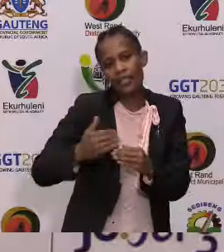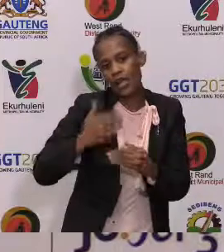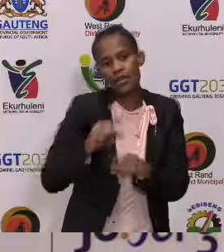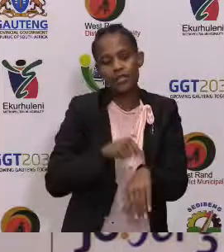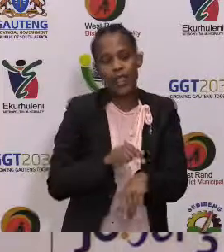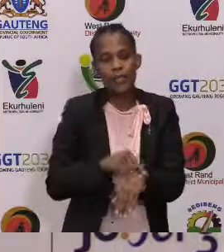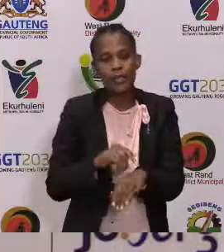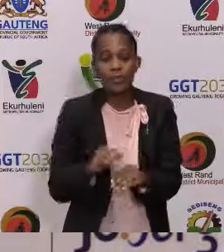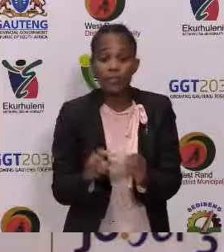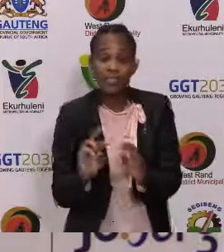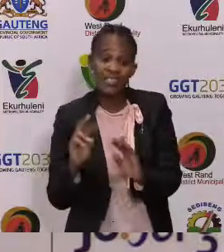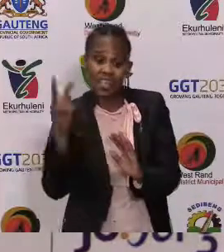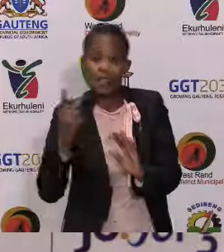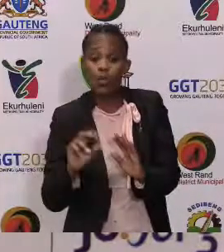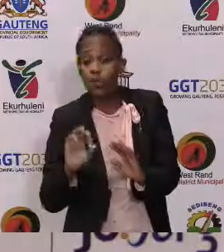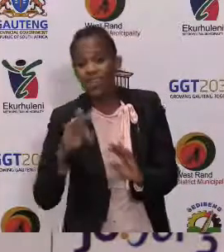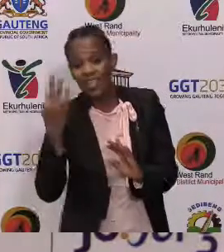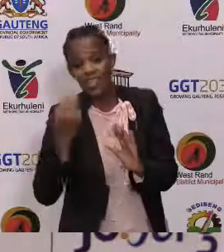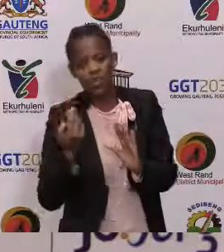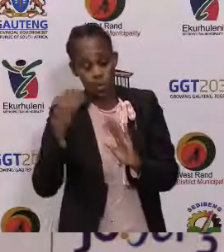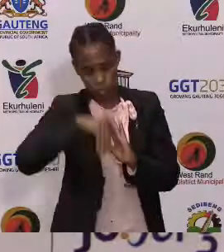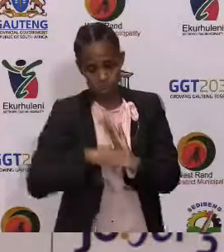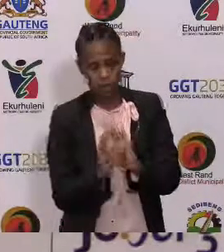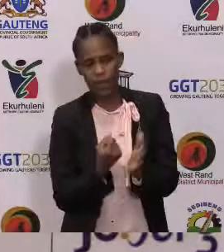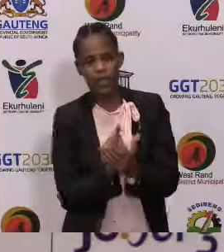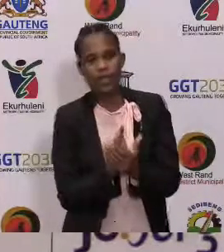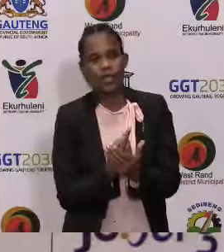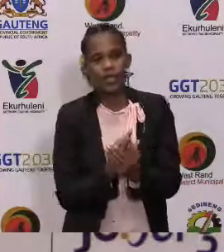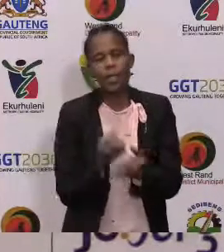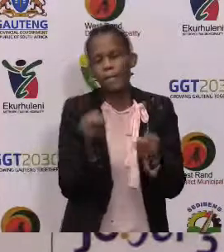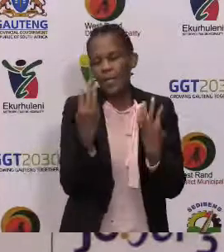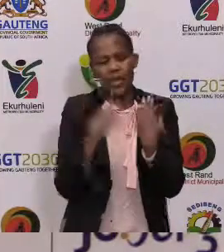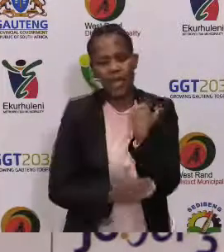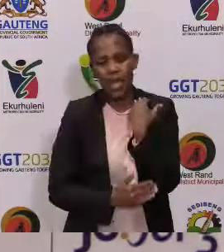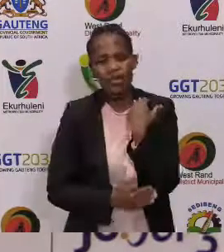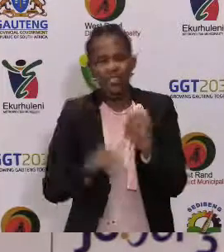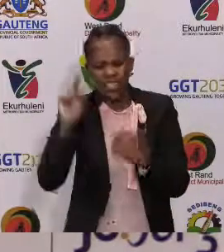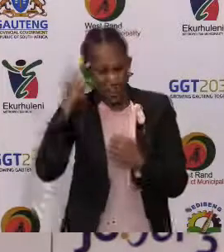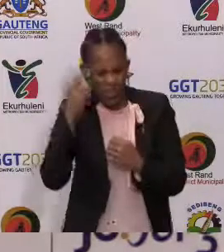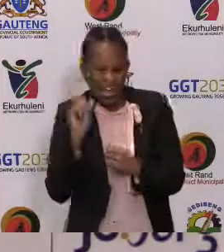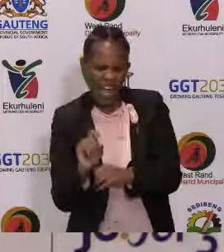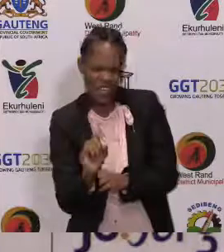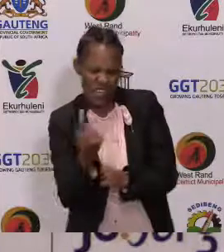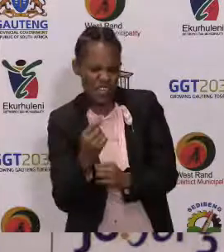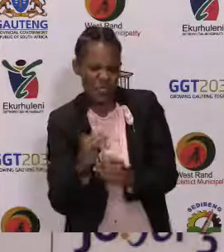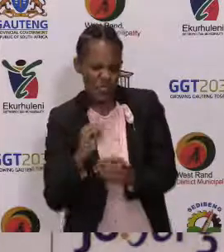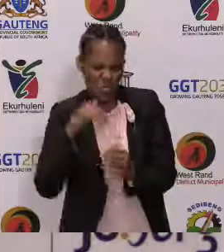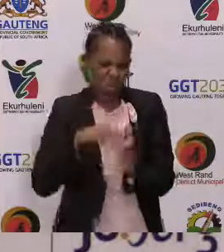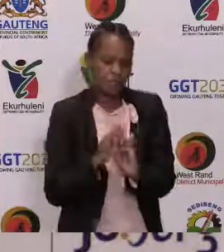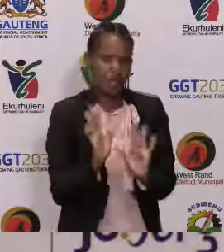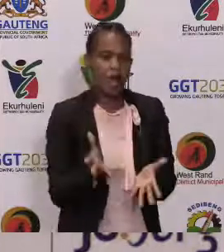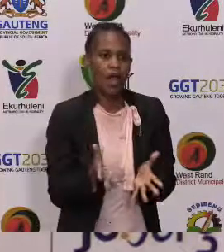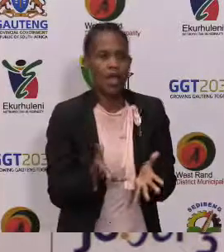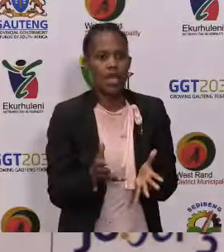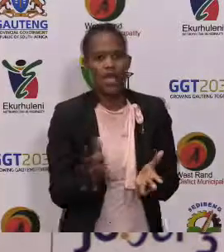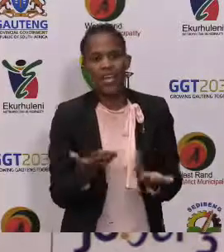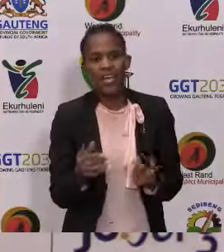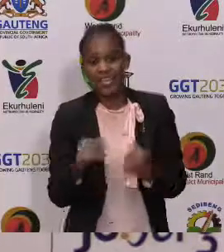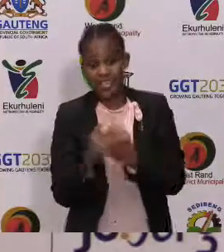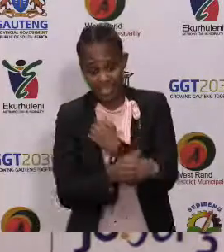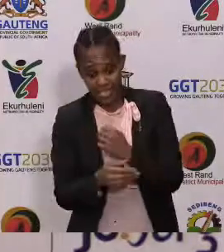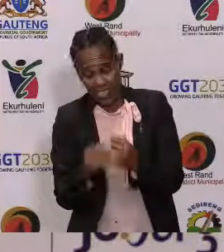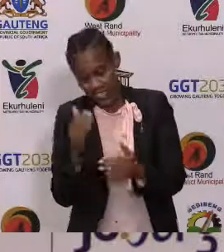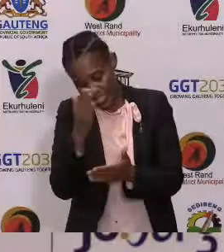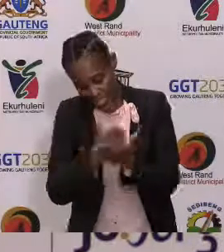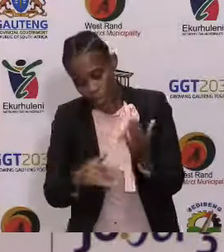live with this for a long time. Many countries thought it would be first wave, only they went through the second wave. In Europe, they went through the